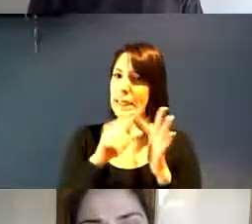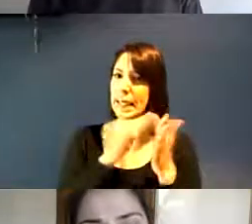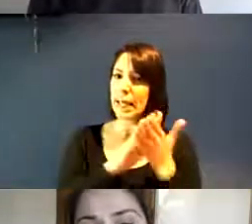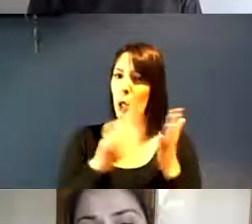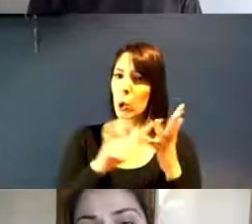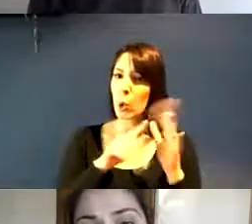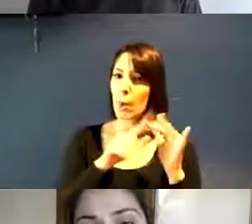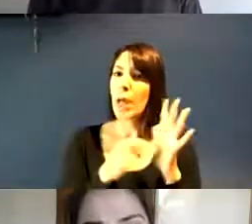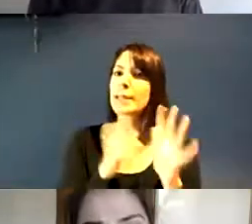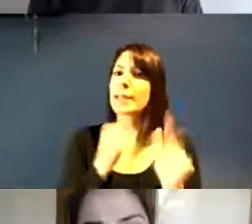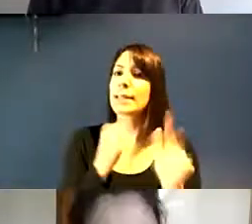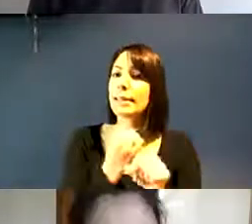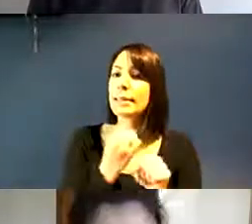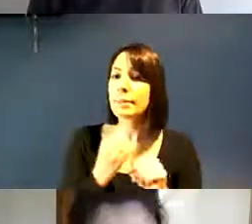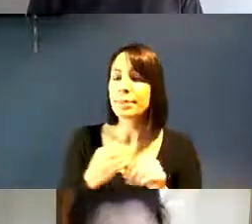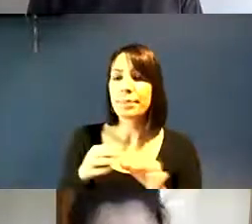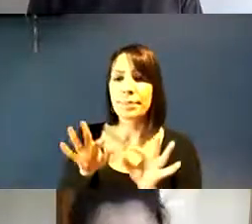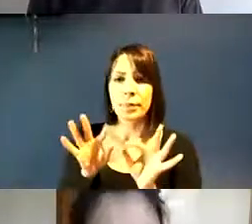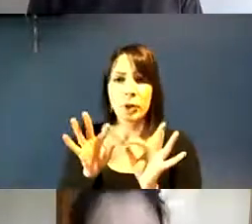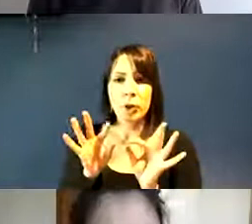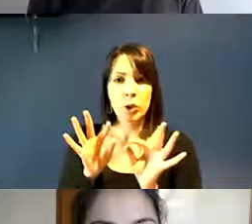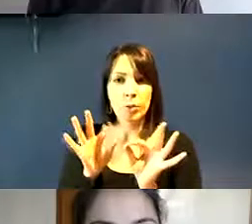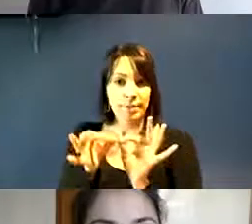for us.